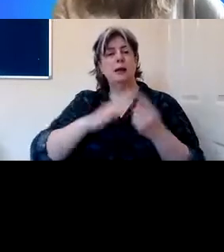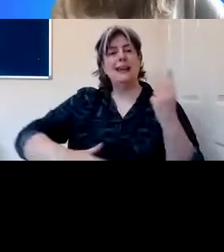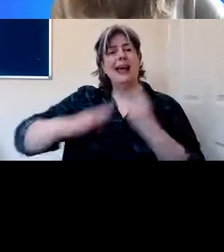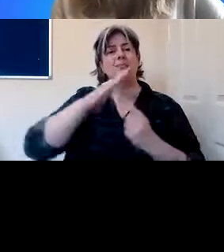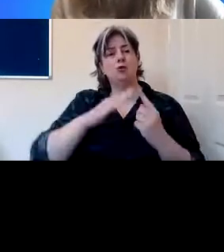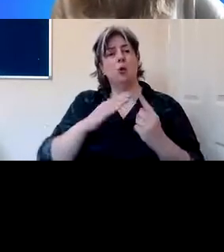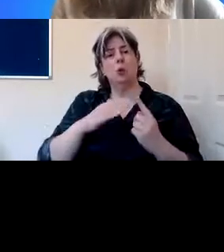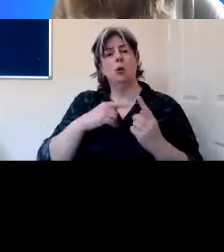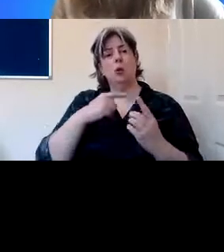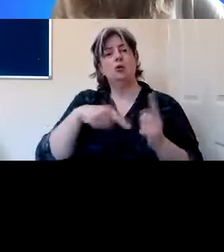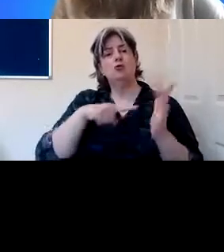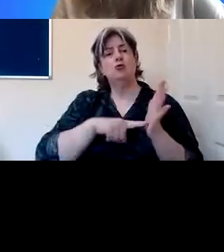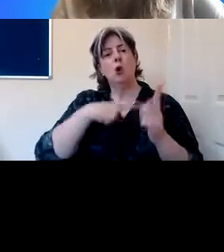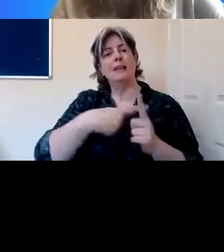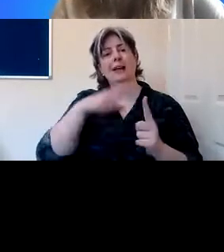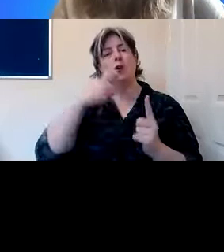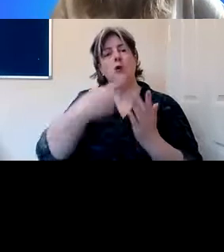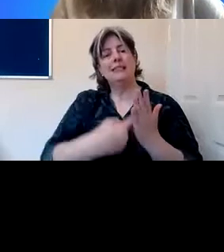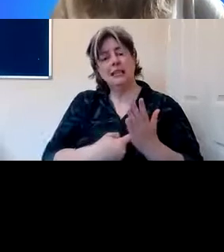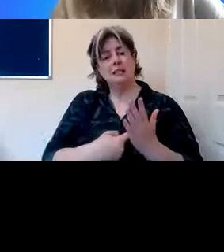value leaders in different roles